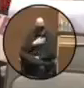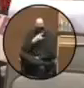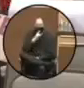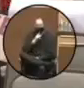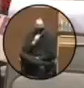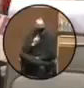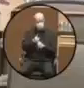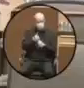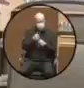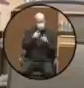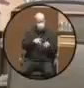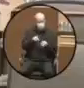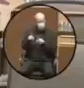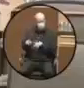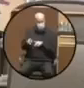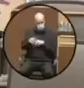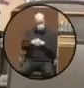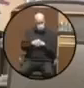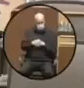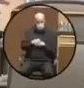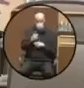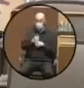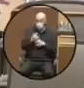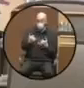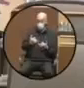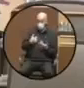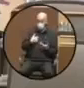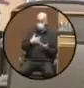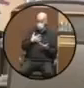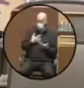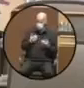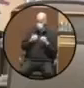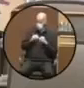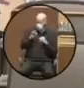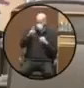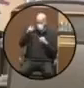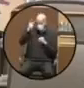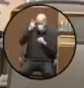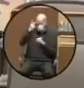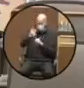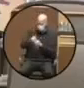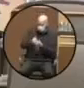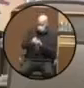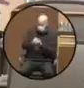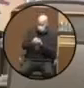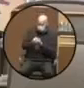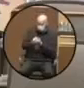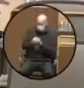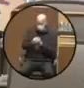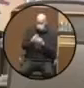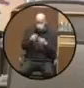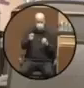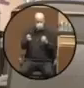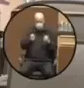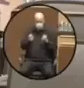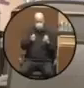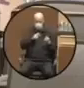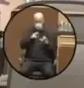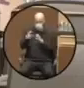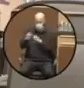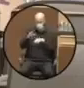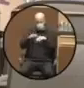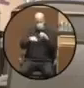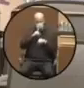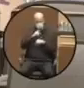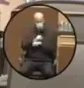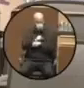attending an OCPS school. At this point, it appears to be more of a political thing, a power struggle, and a control issue rather than based